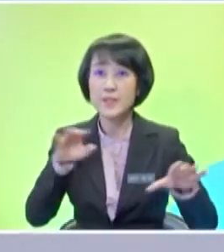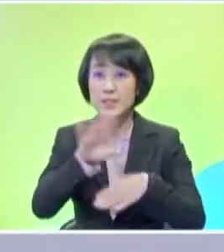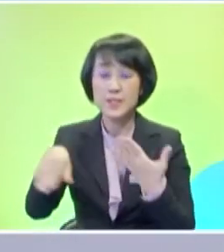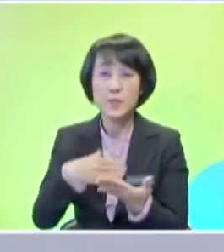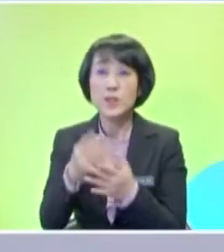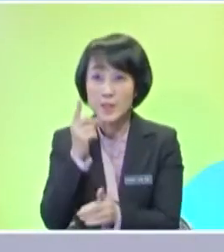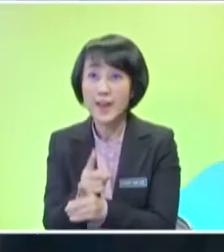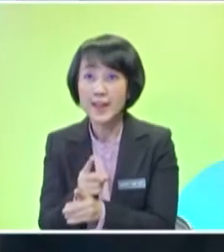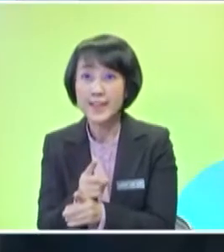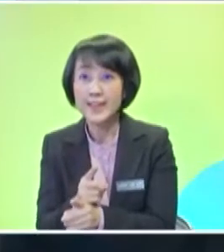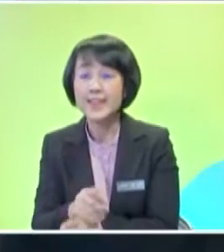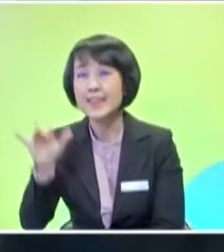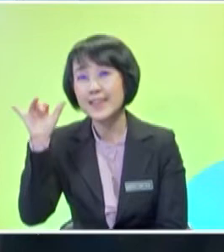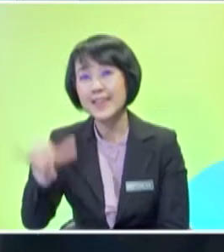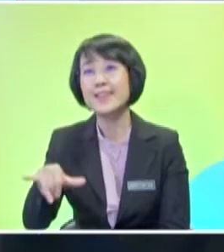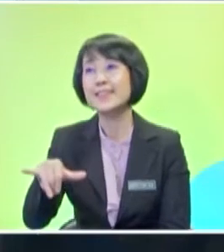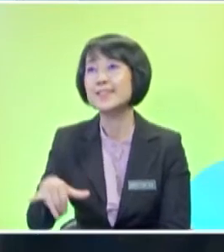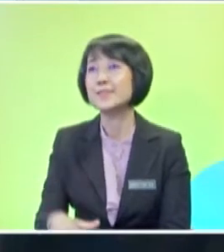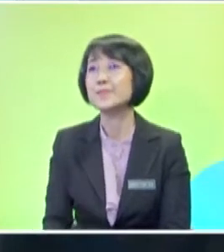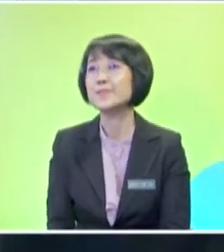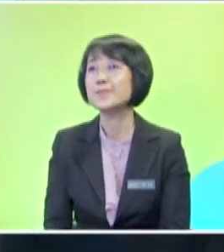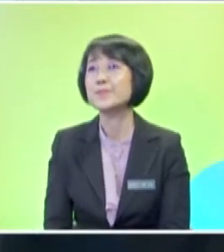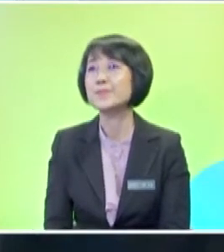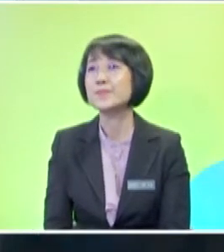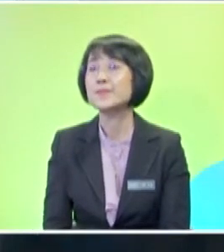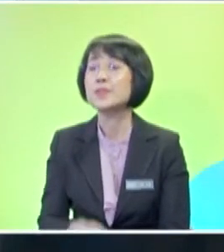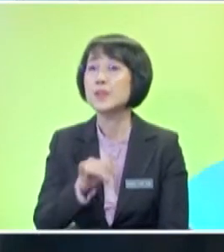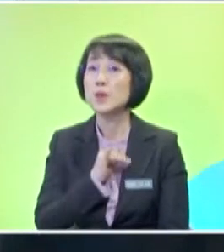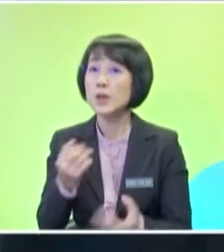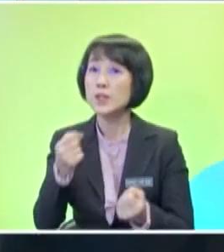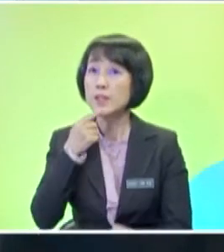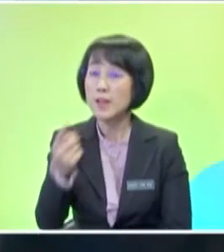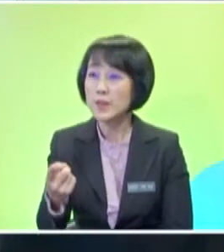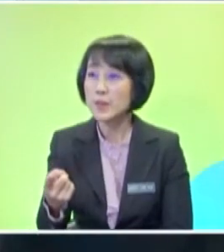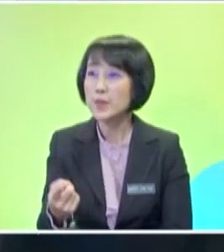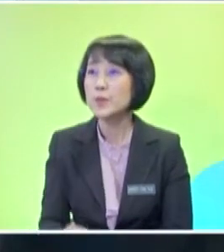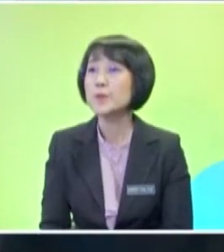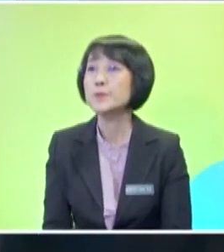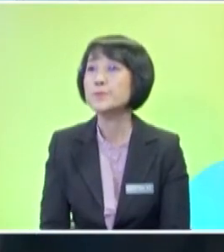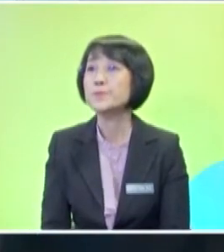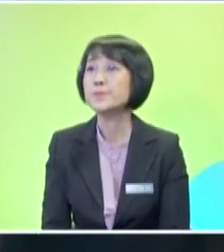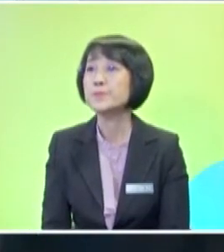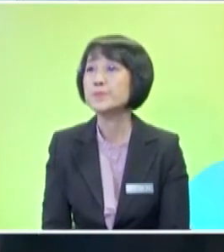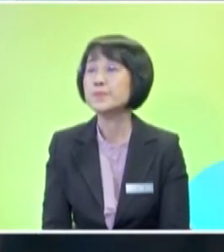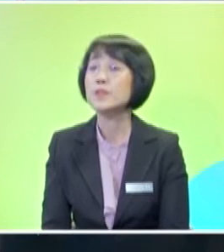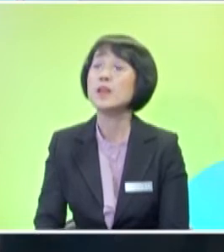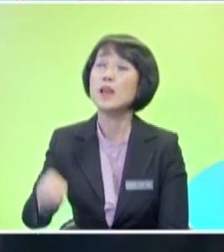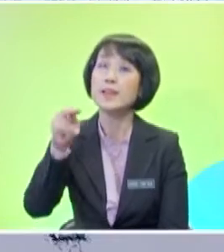Yes, all correct. Okay, Sean, I want to tell you something. Okay. As you can see,